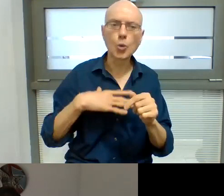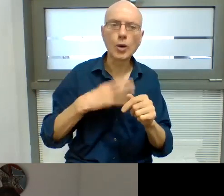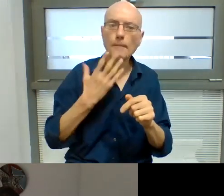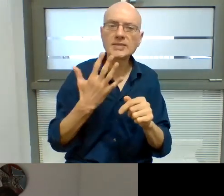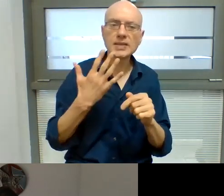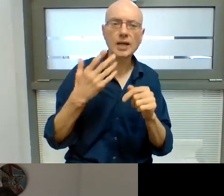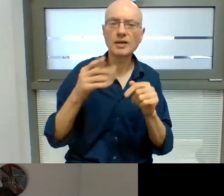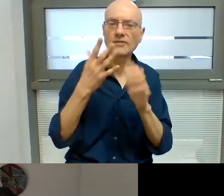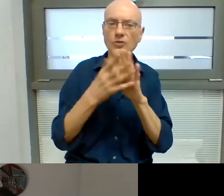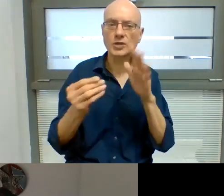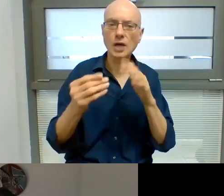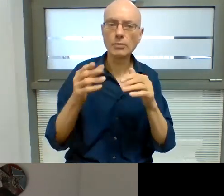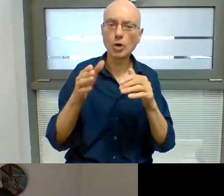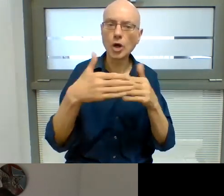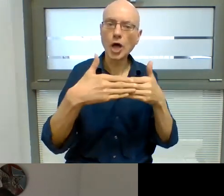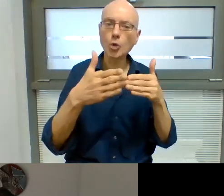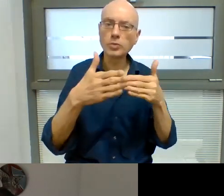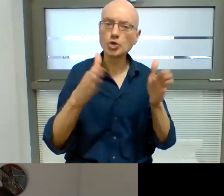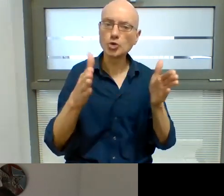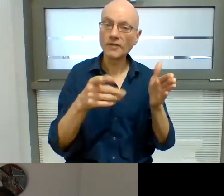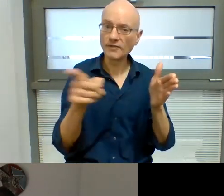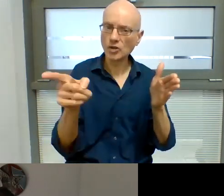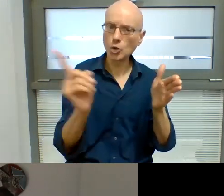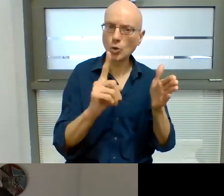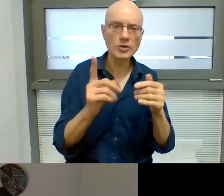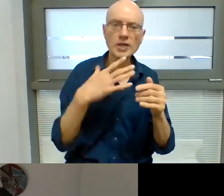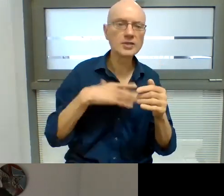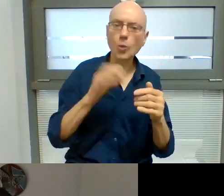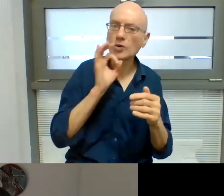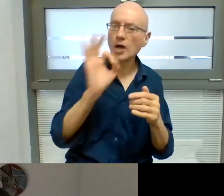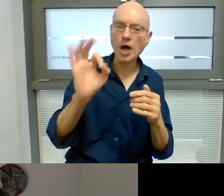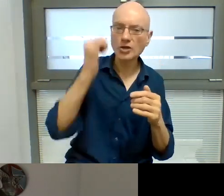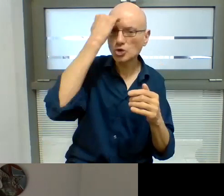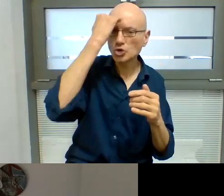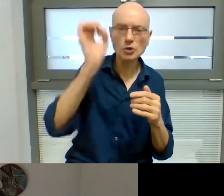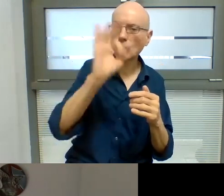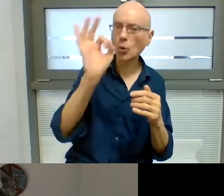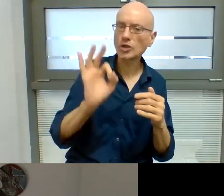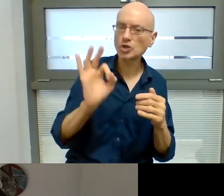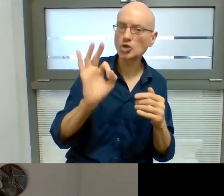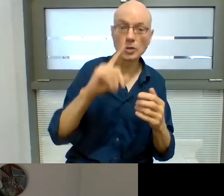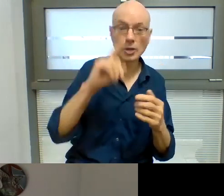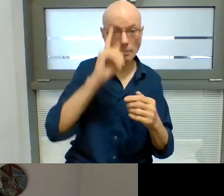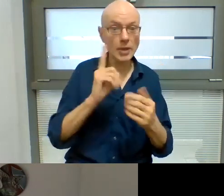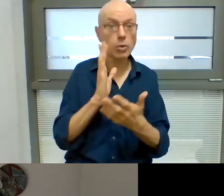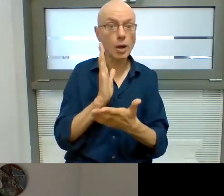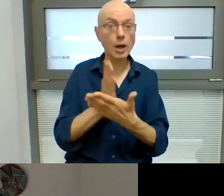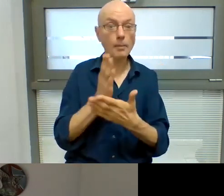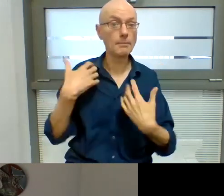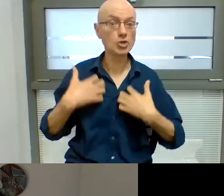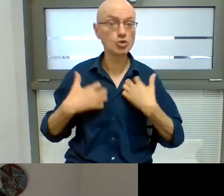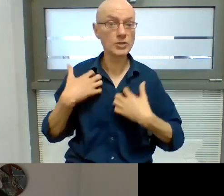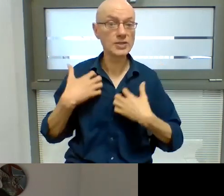you or asking too stupid questions? And then she goes on to say, people can be genuinely interested without wanting to